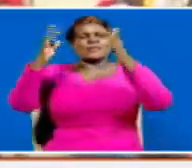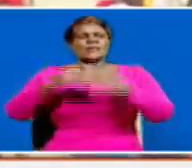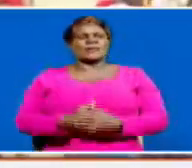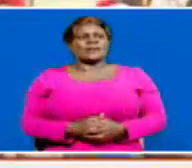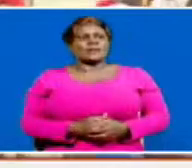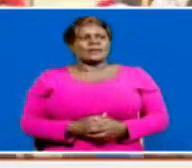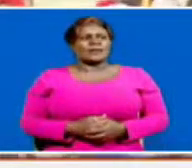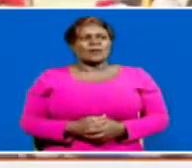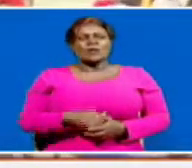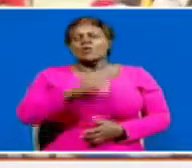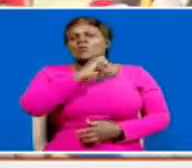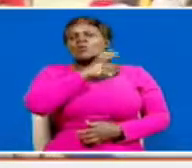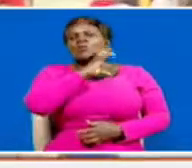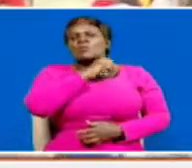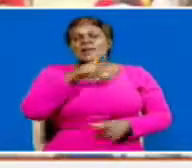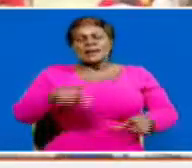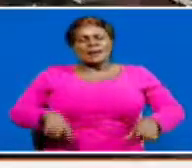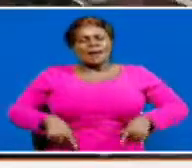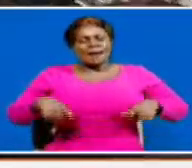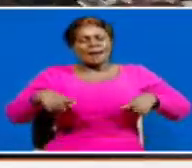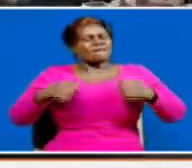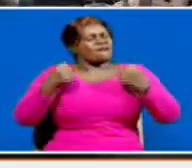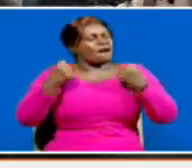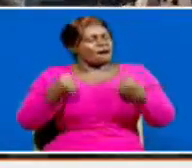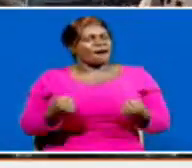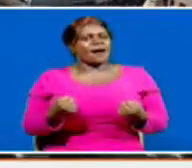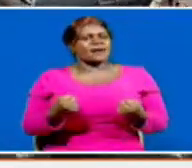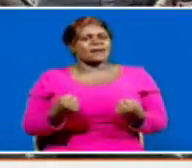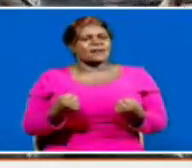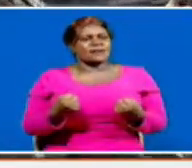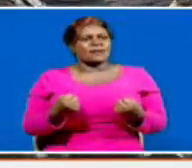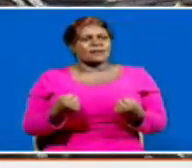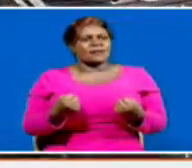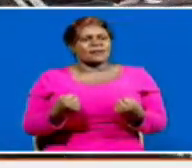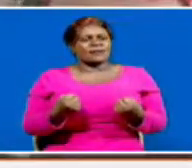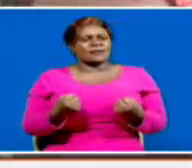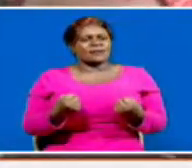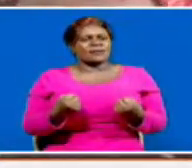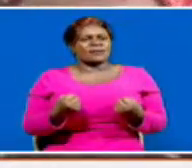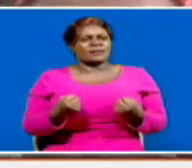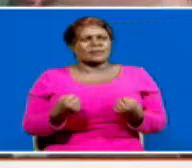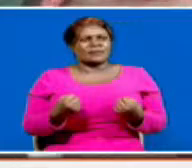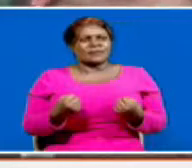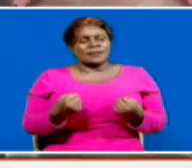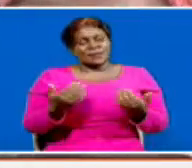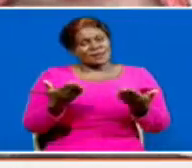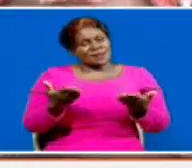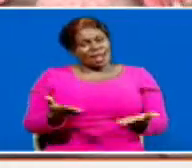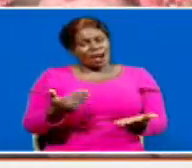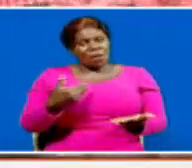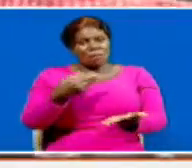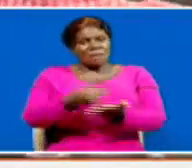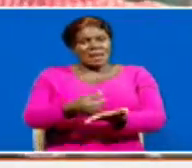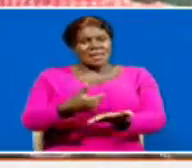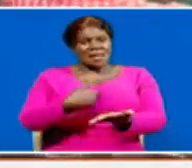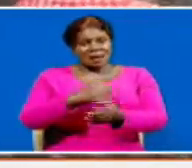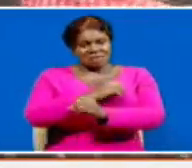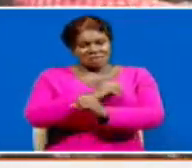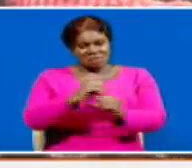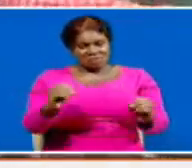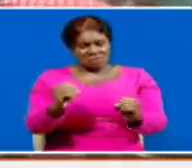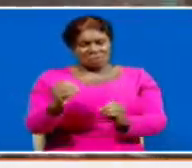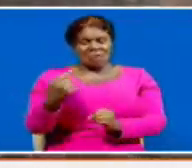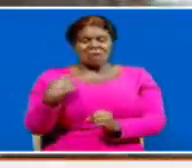celebrations. They decried the high cost of living that has plummeted the Christmas spirit. Kwa Kenya sahi pesa hakuna,